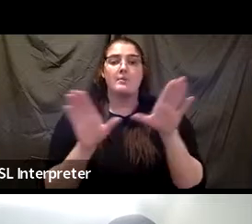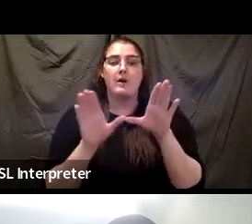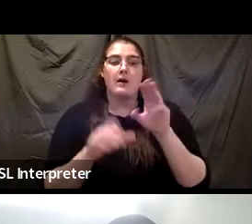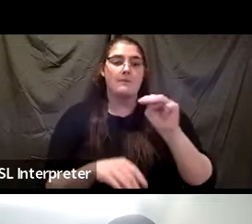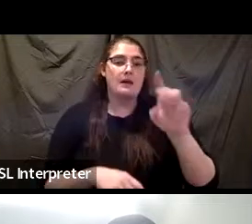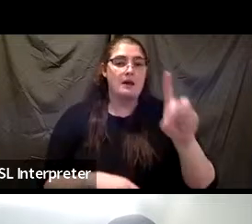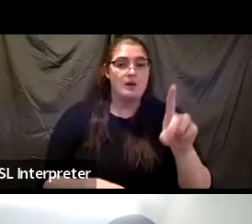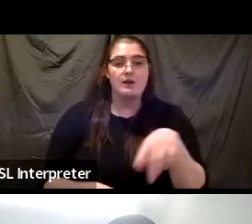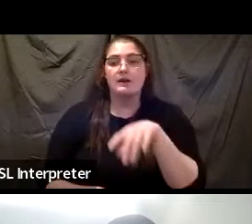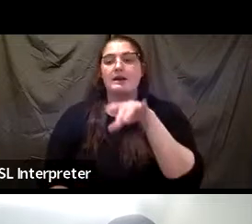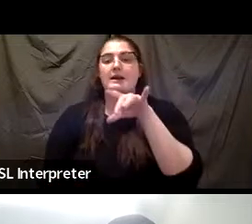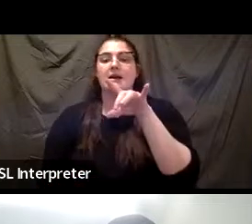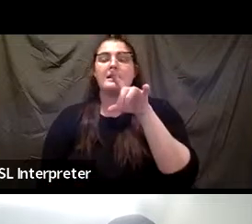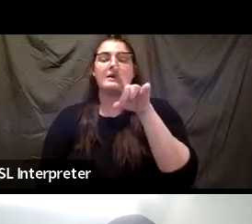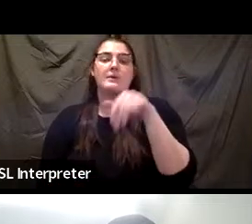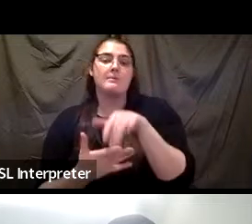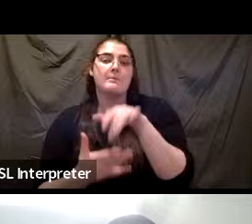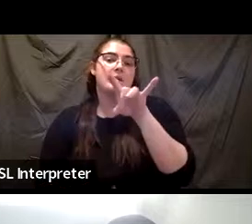of Bladensburg,